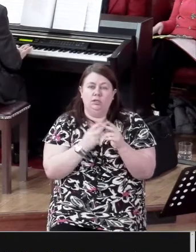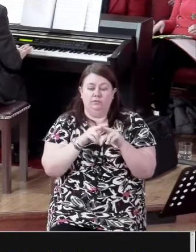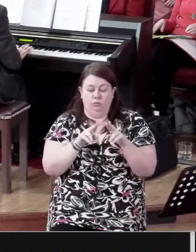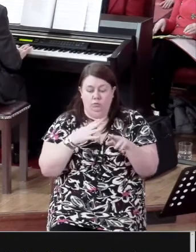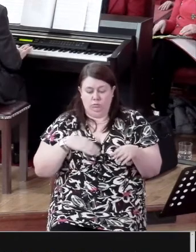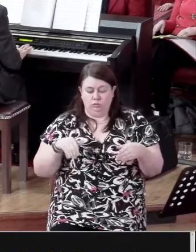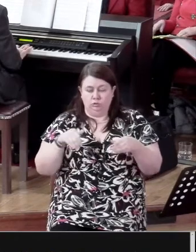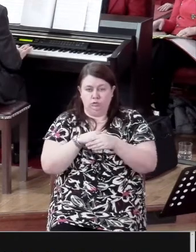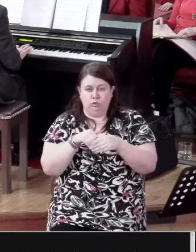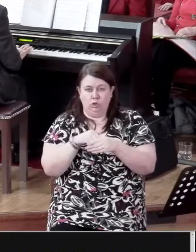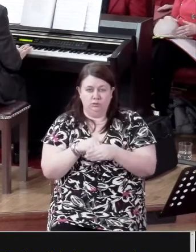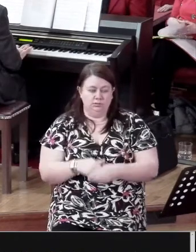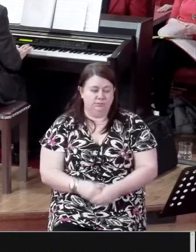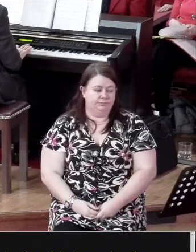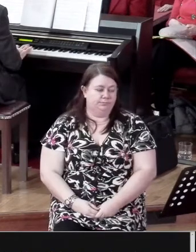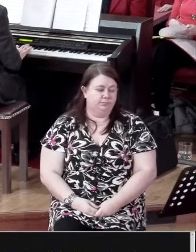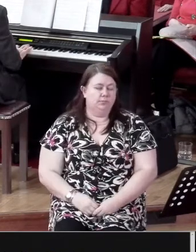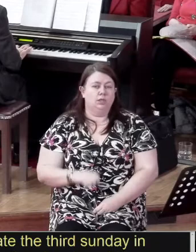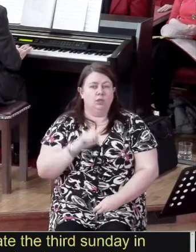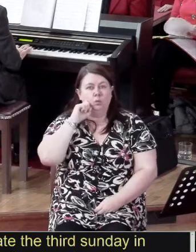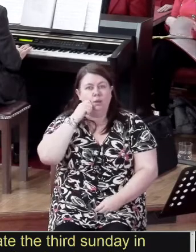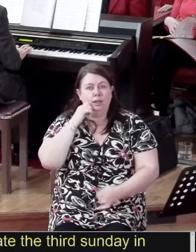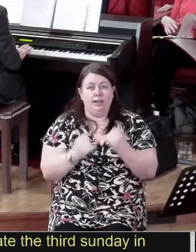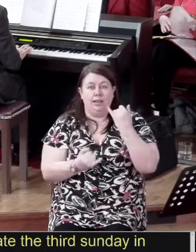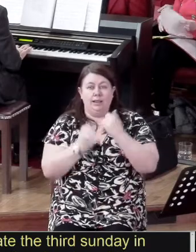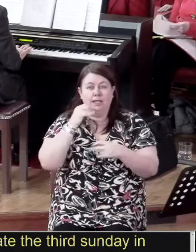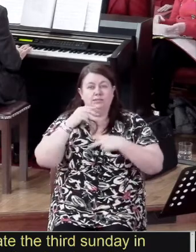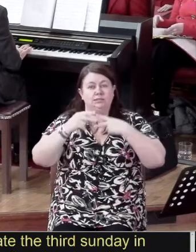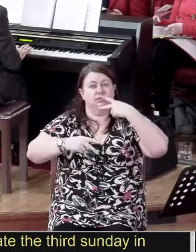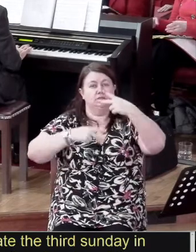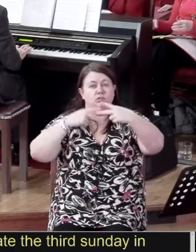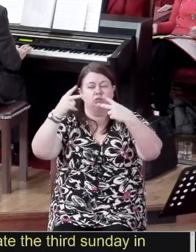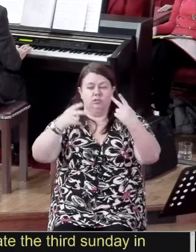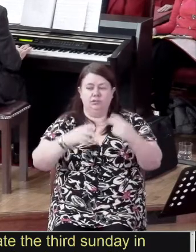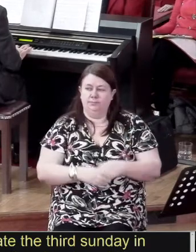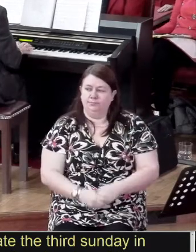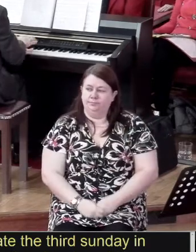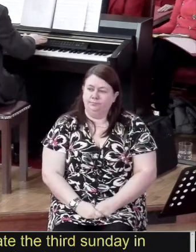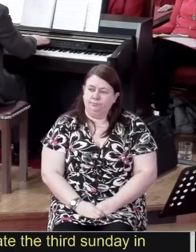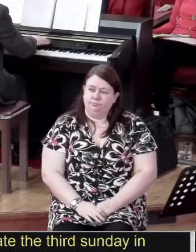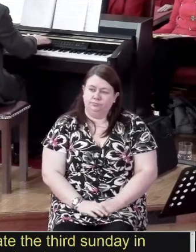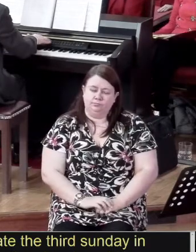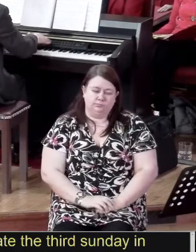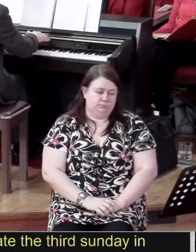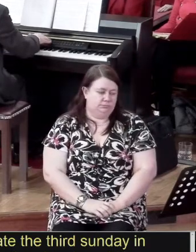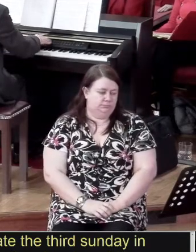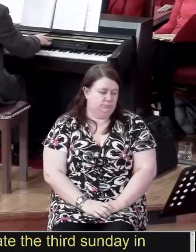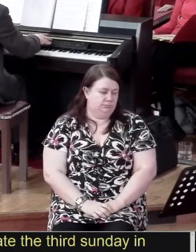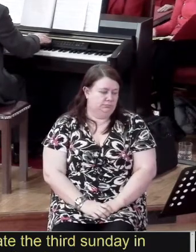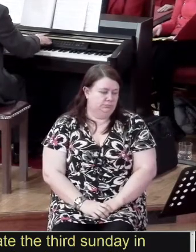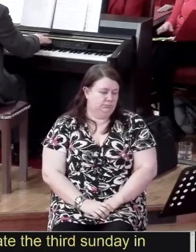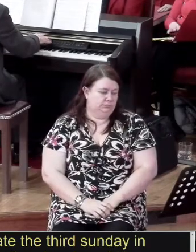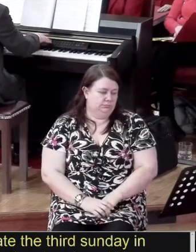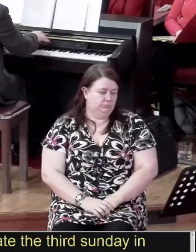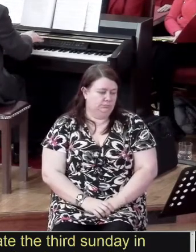conclusion by singing our final hymn. Stand and sing, Hark the Herald Angels Sing.